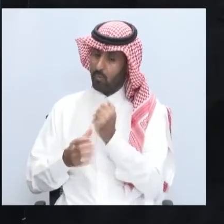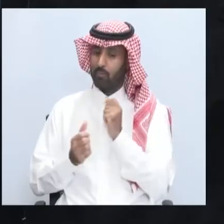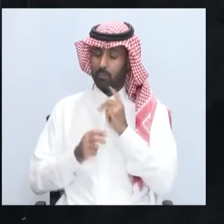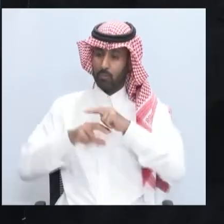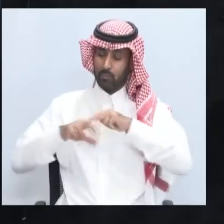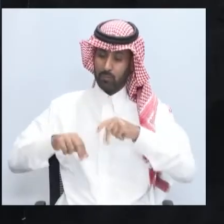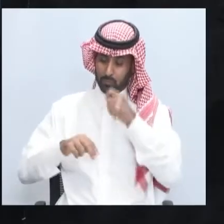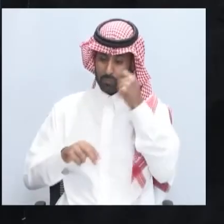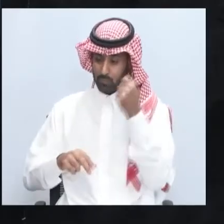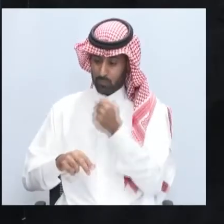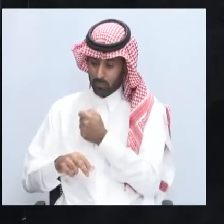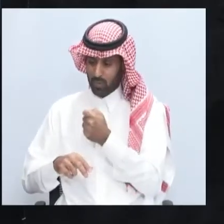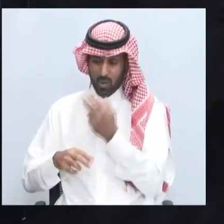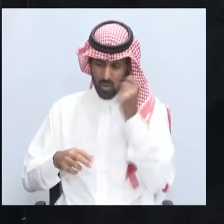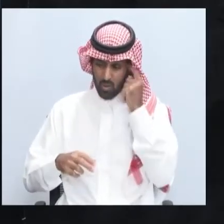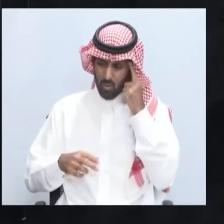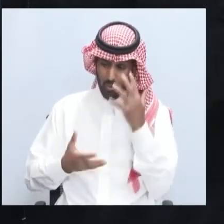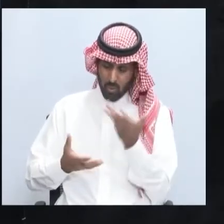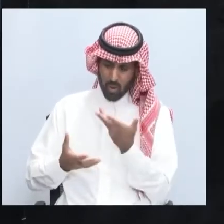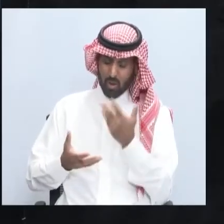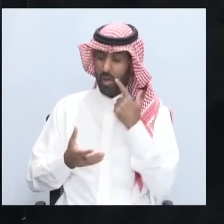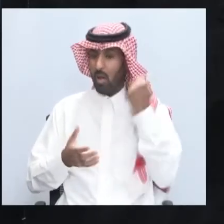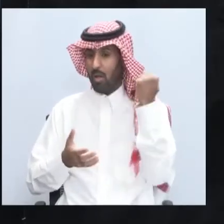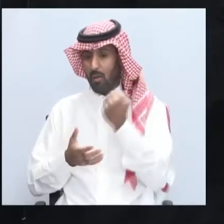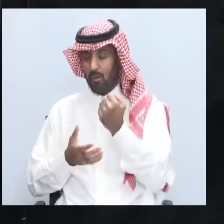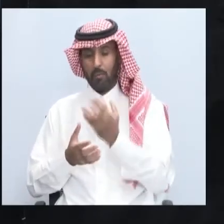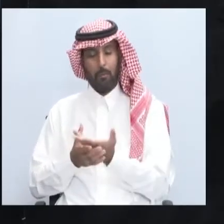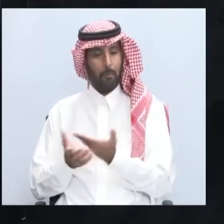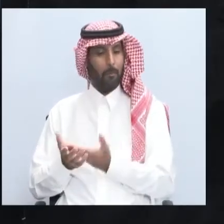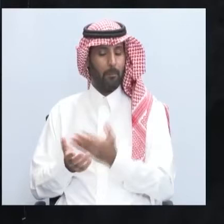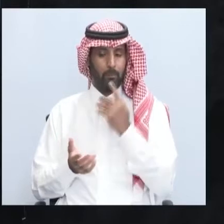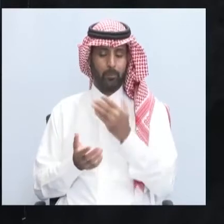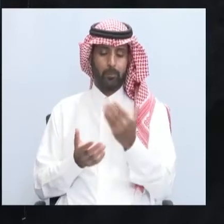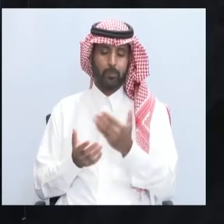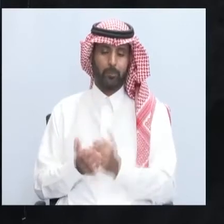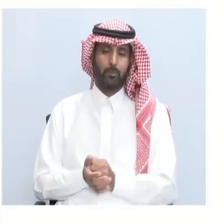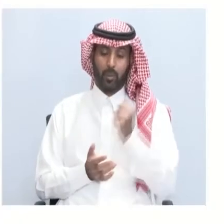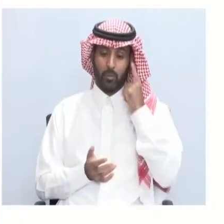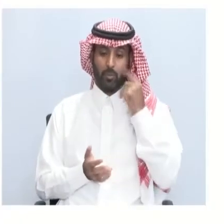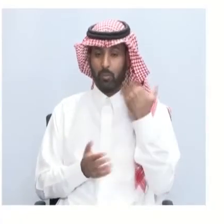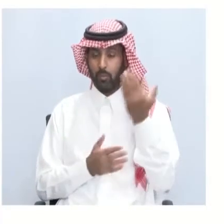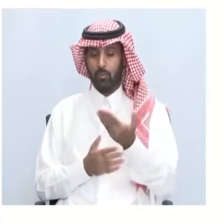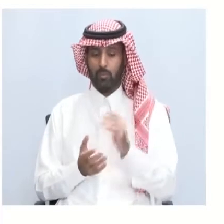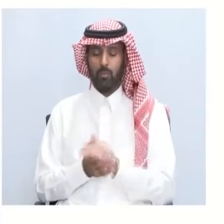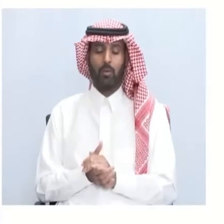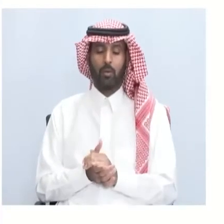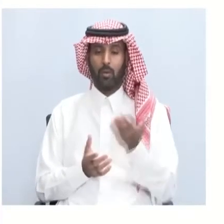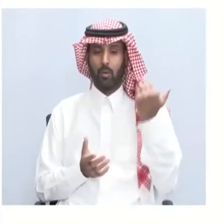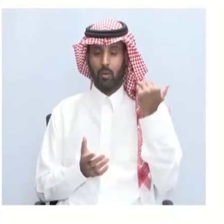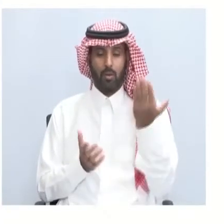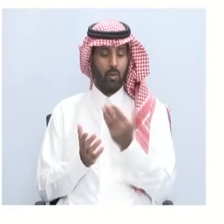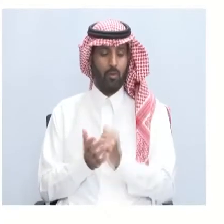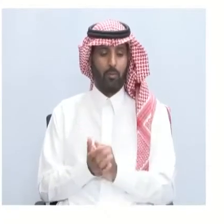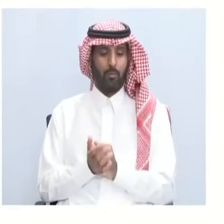some forensic scientists try to solve crimes, try to solve puzzles, and we knew that from our previous lesson. The